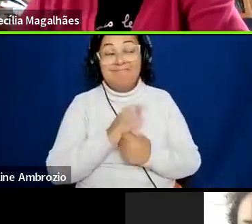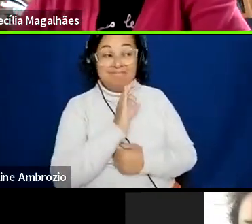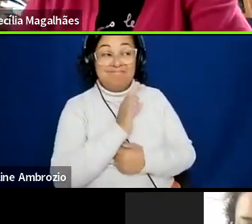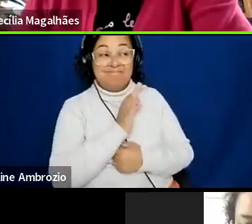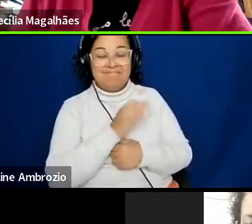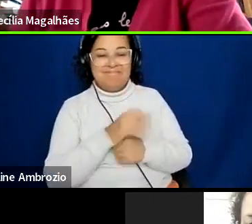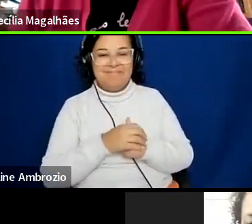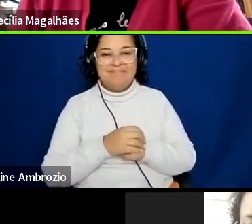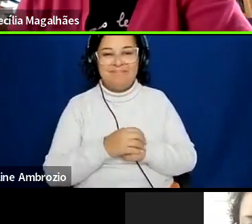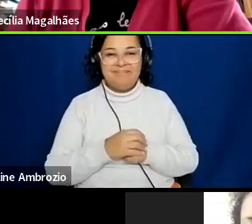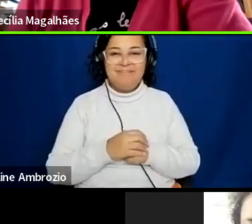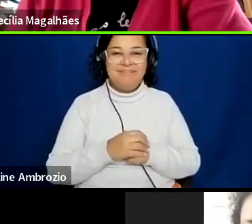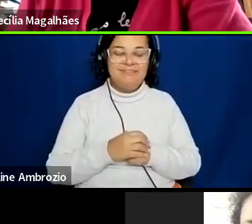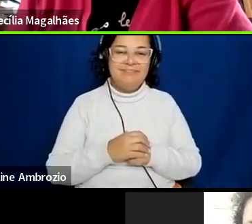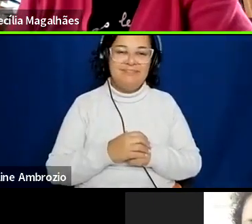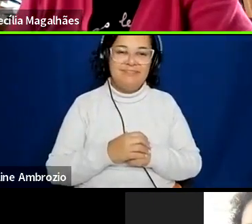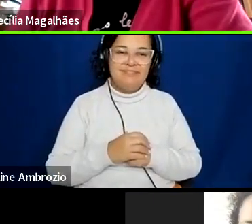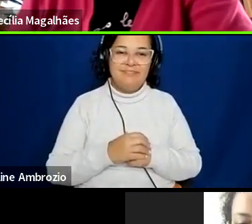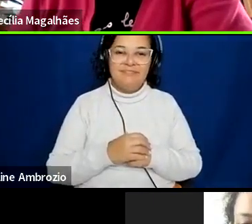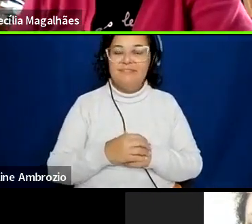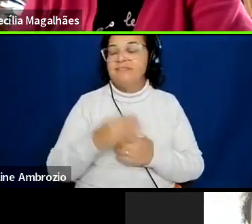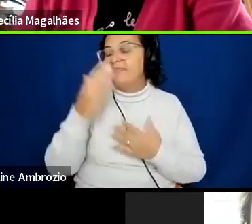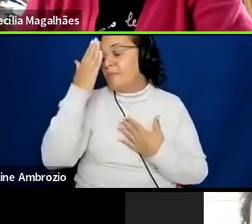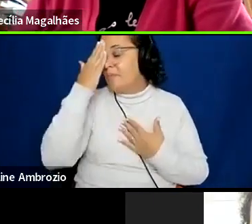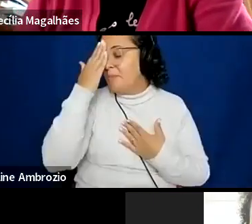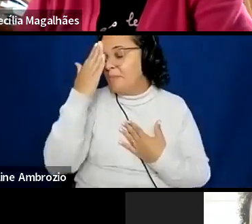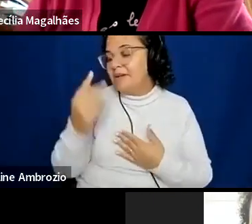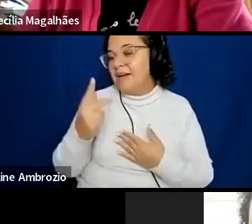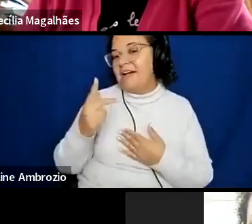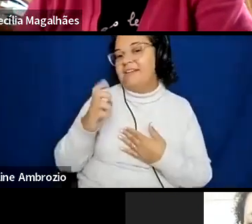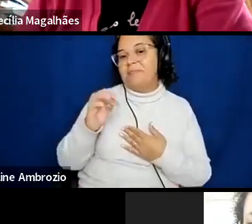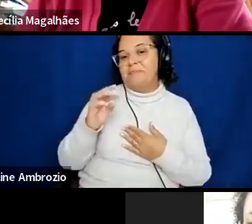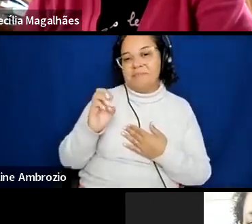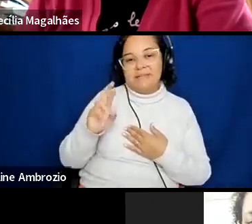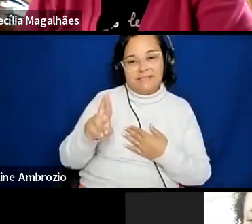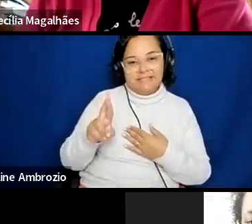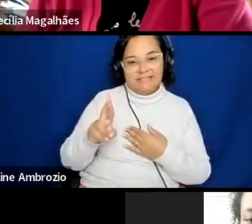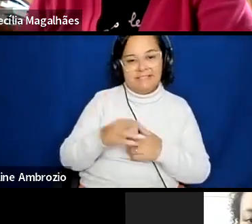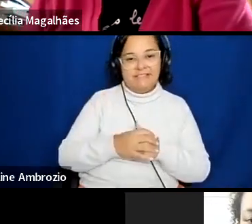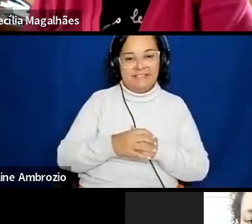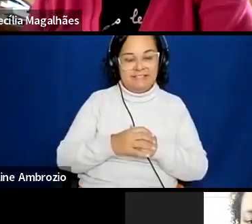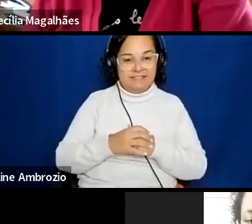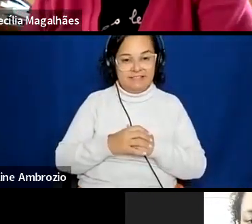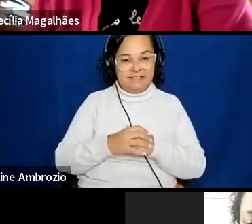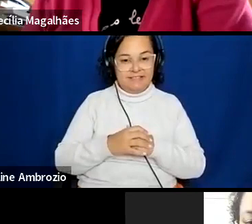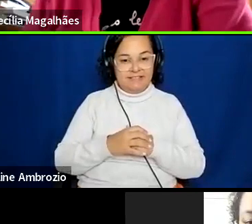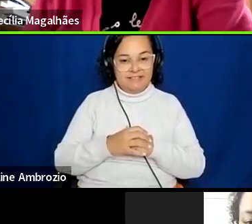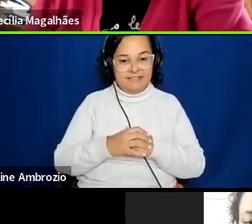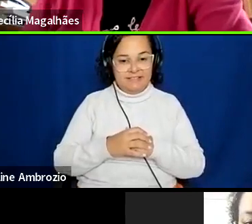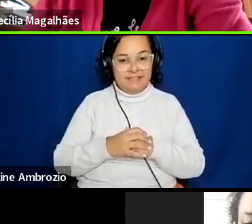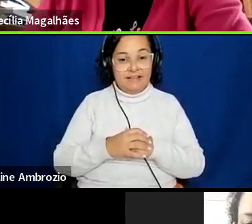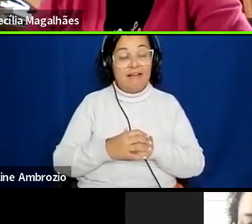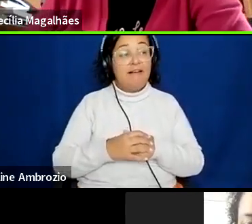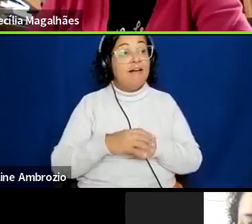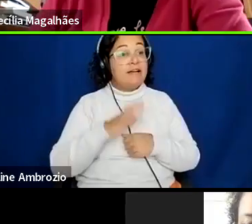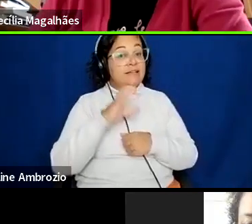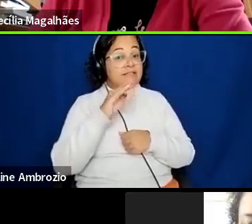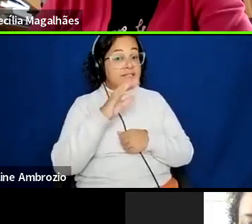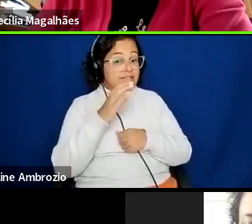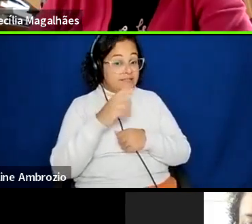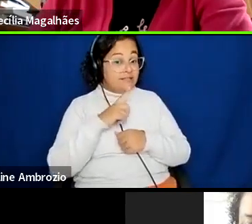Okay. Well, thank you, Peter. Lisa, there is another person. Oh, there is? Yes,